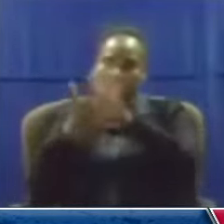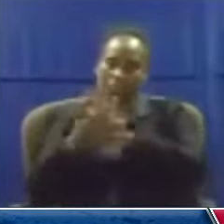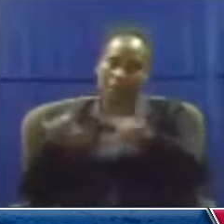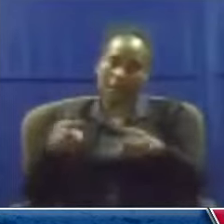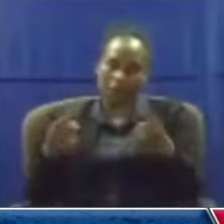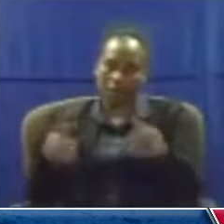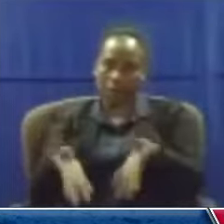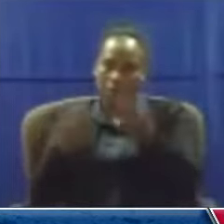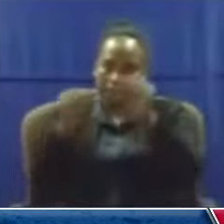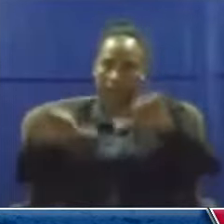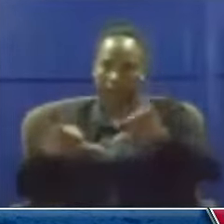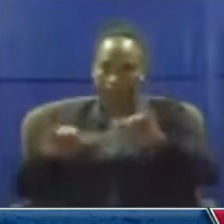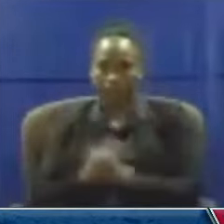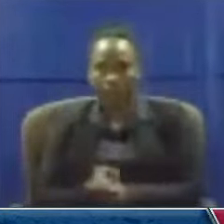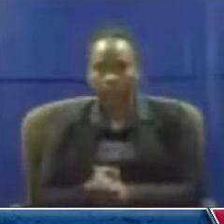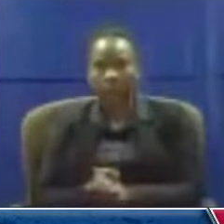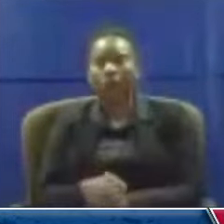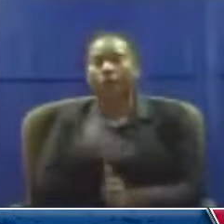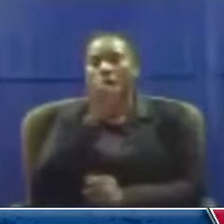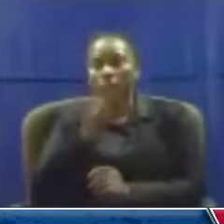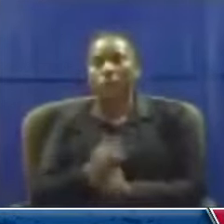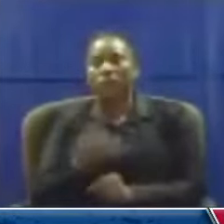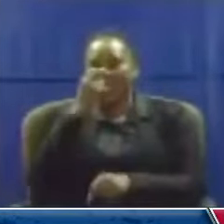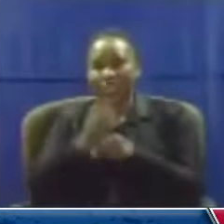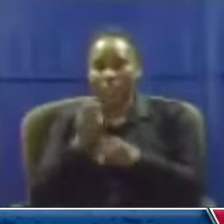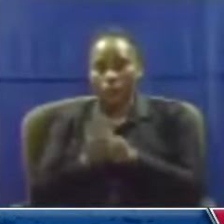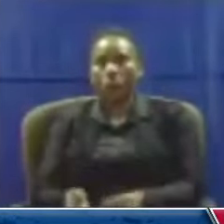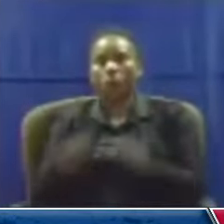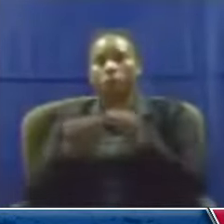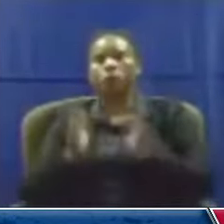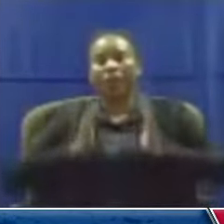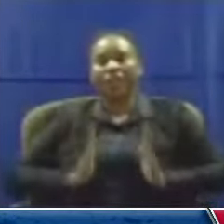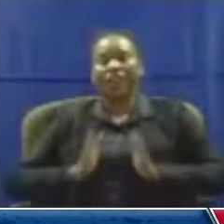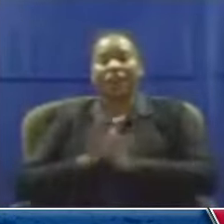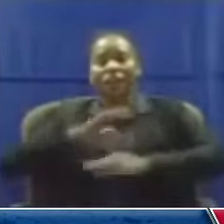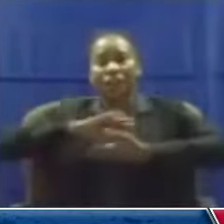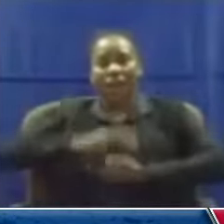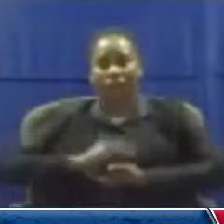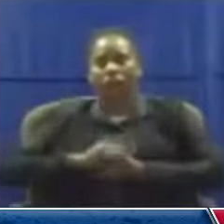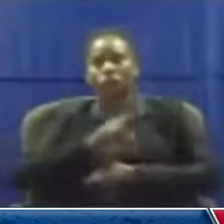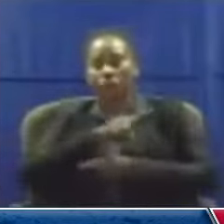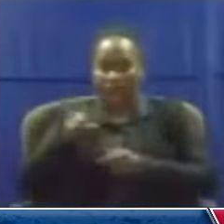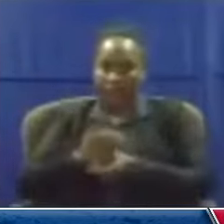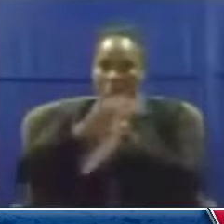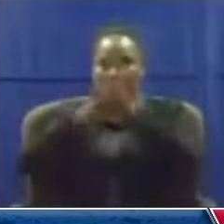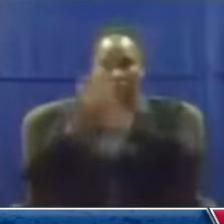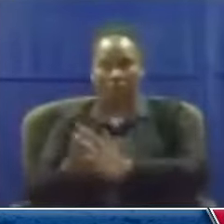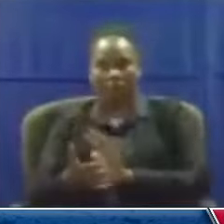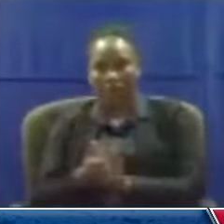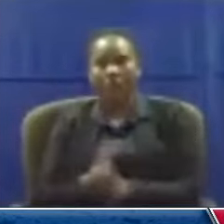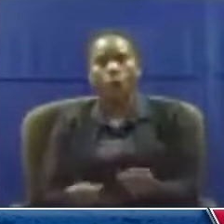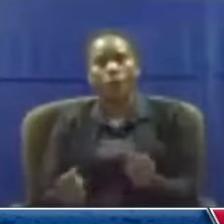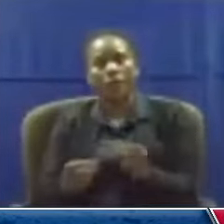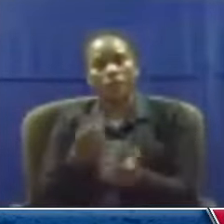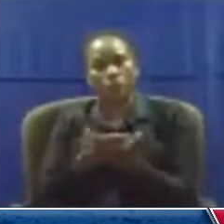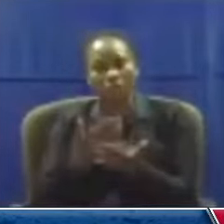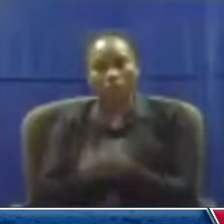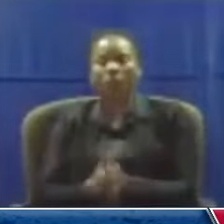Our priority now must lie in bringing humanitarian relief to stricken communities and to reconnect them as quickly as possible to